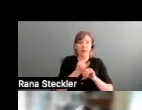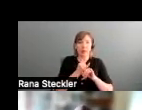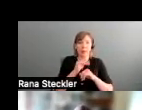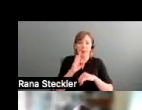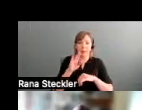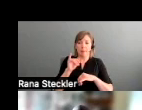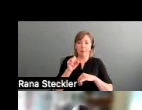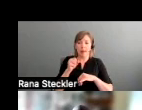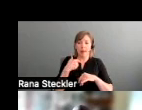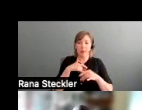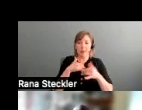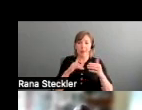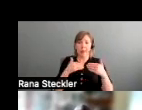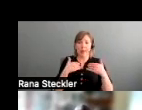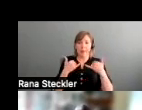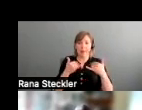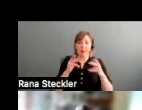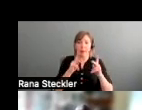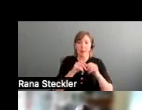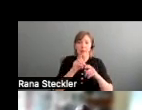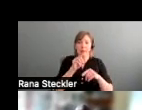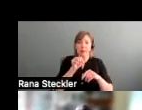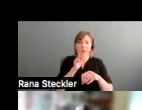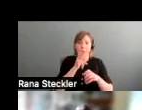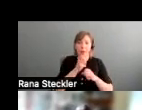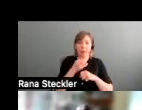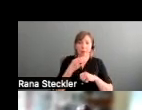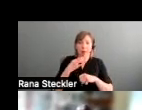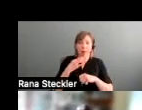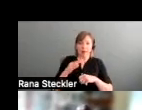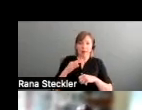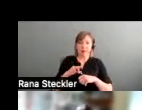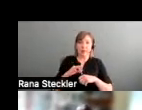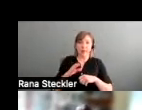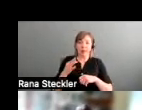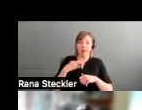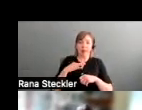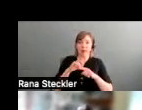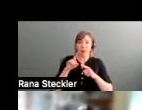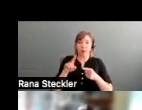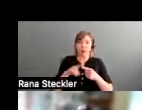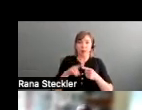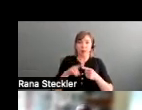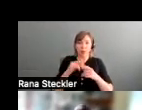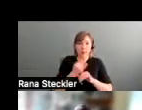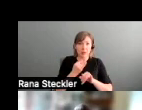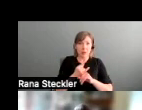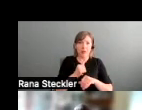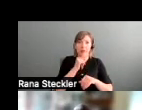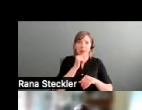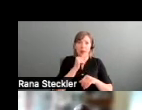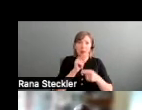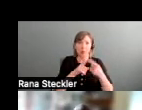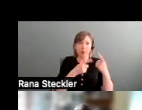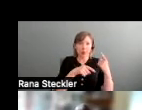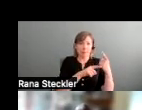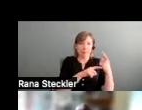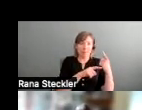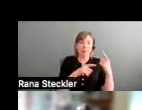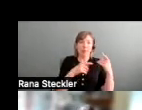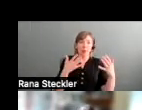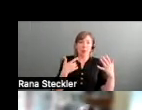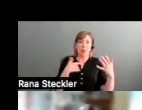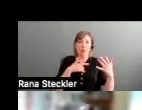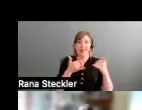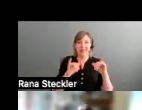bias that we still have today, in which people with disabilities who get benefits, the benefits go to the institution and not to them. So